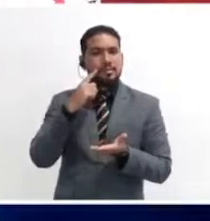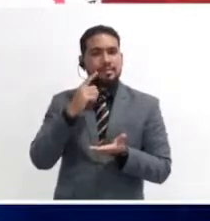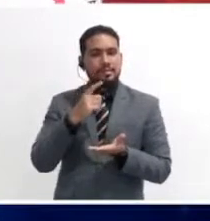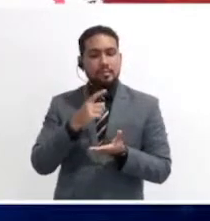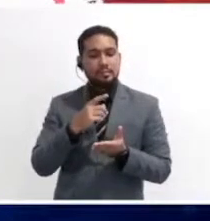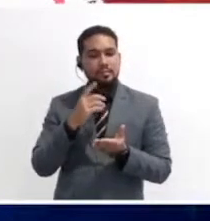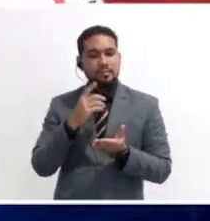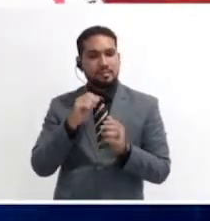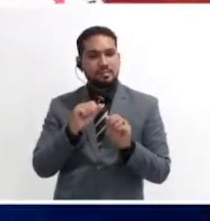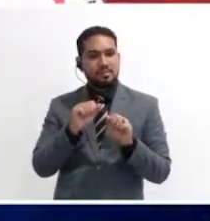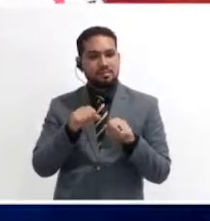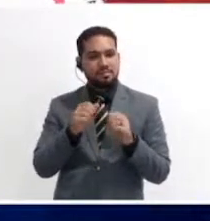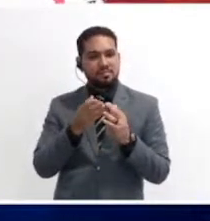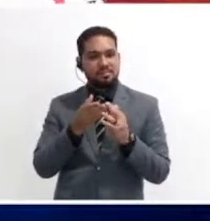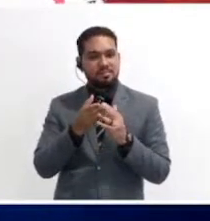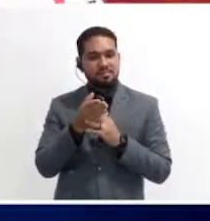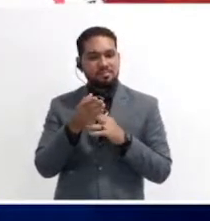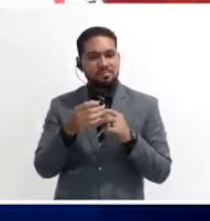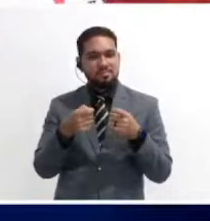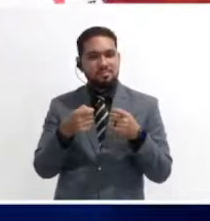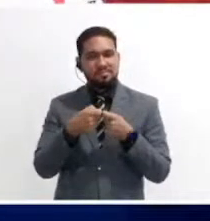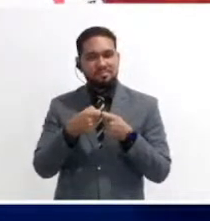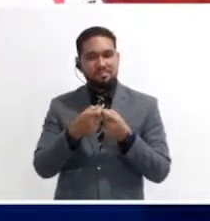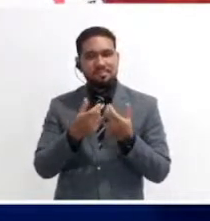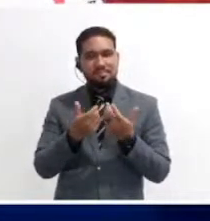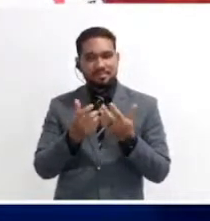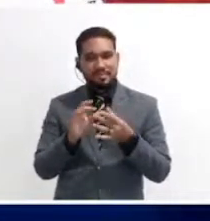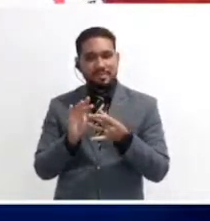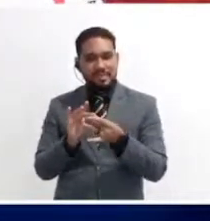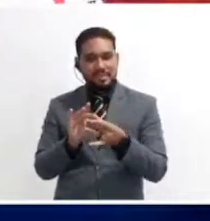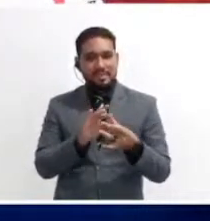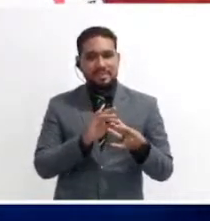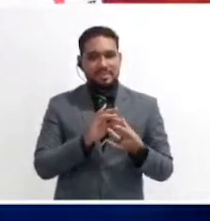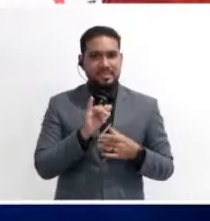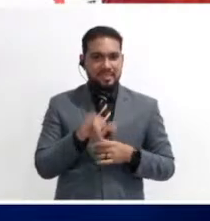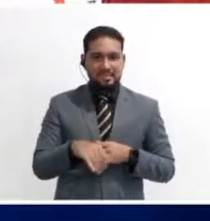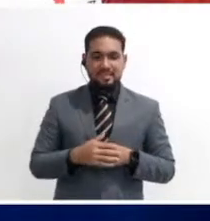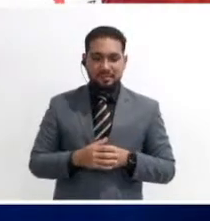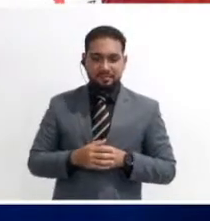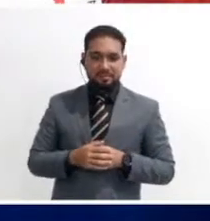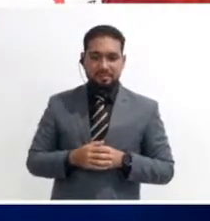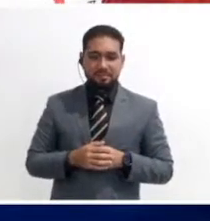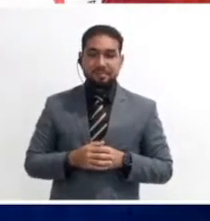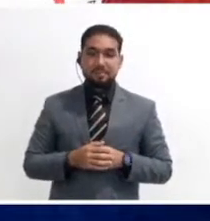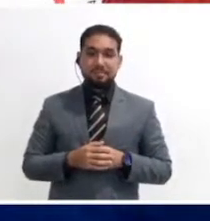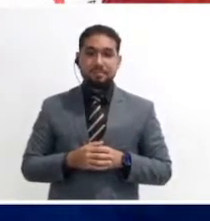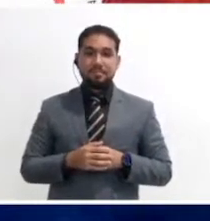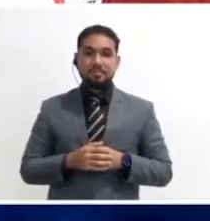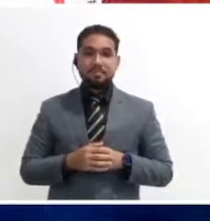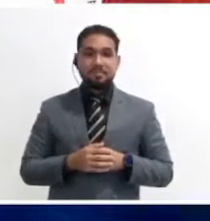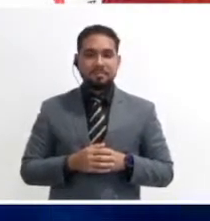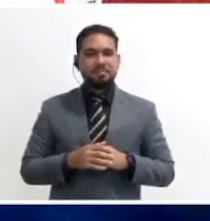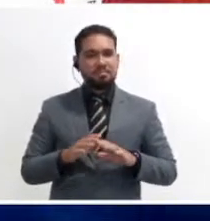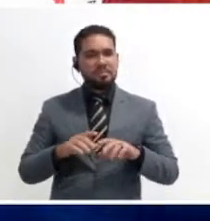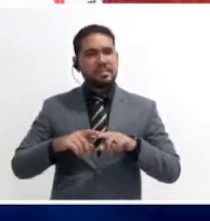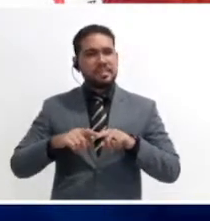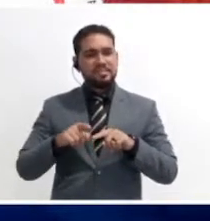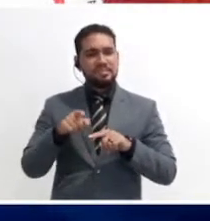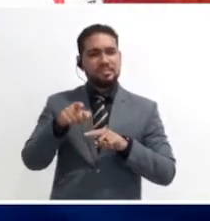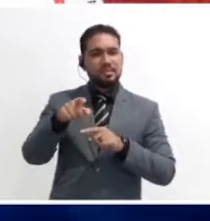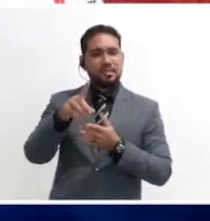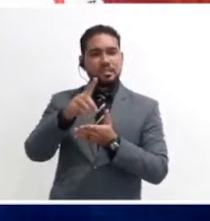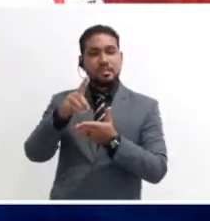frame, et cetera. So it's really up to the imagination of the designers and the